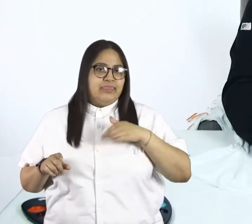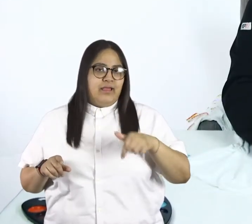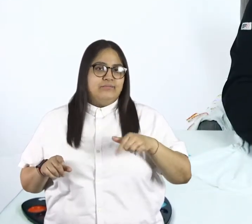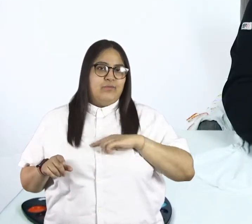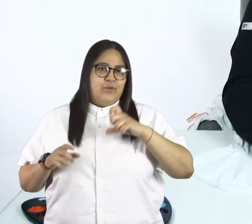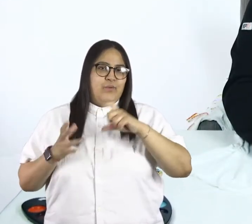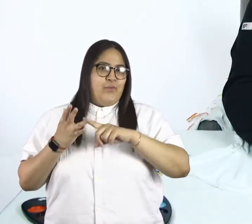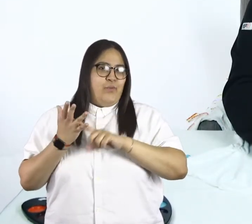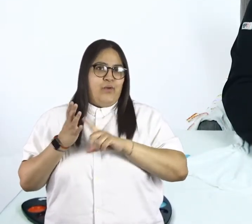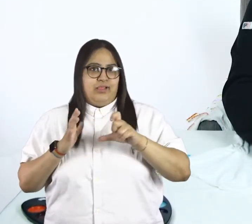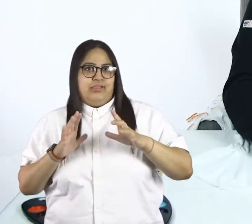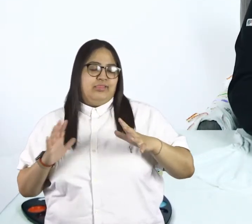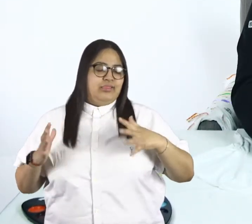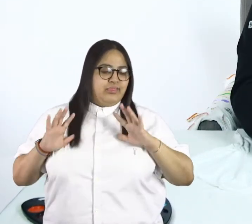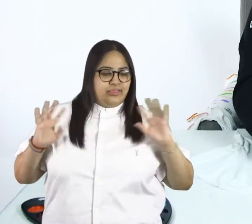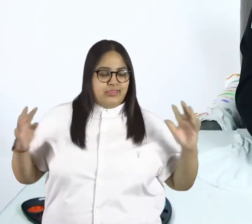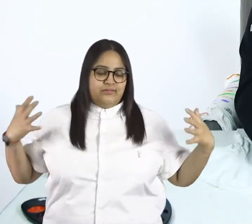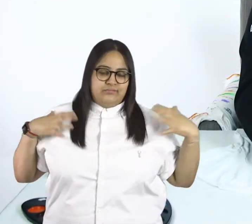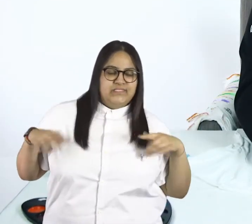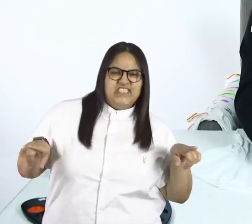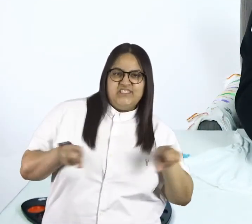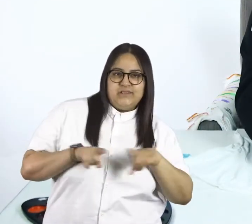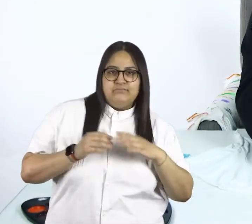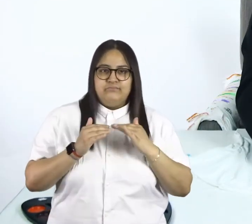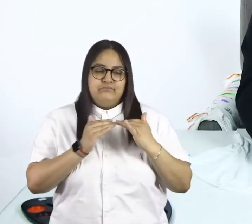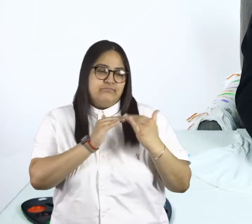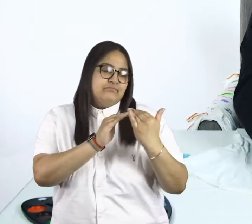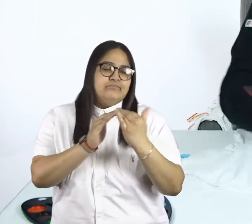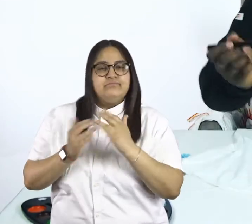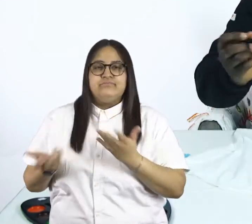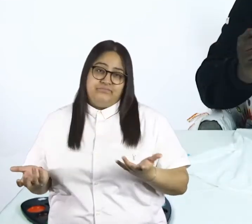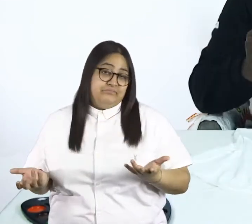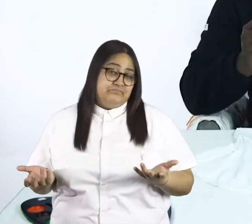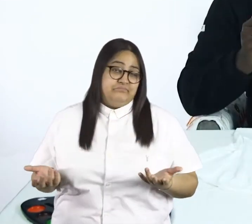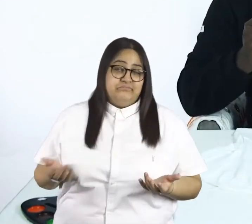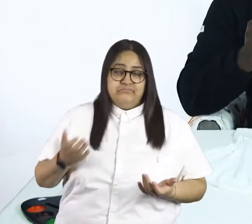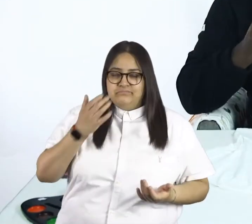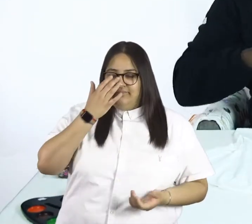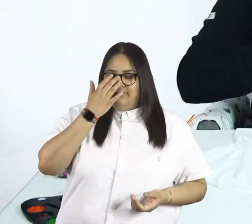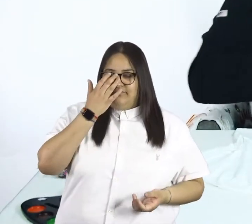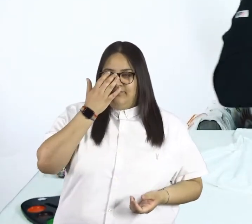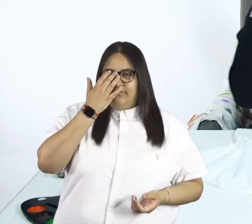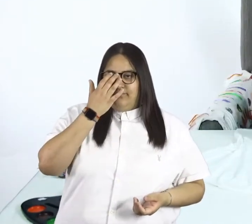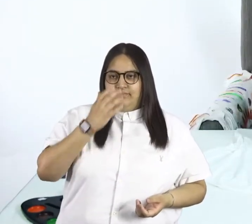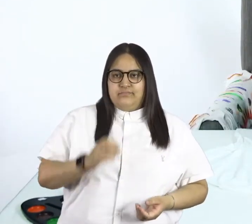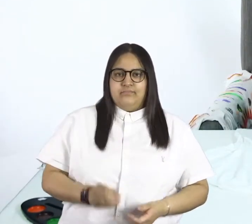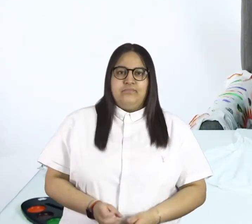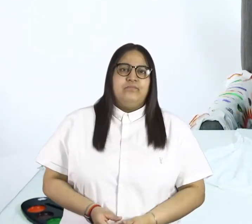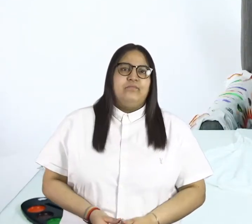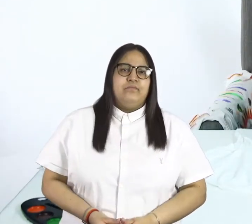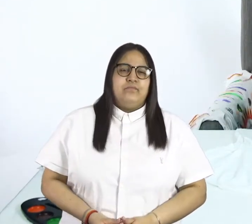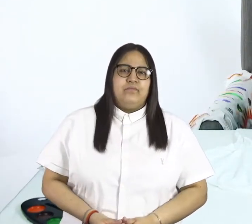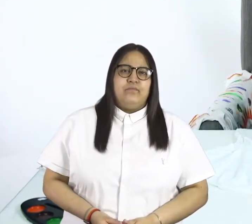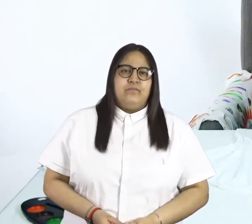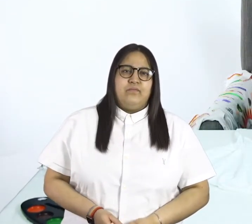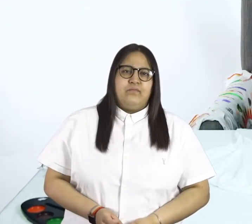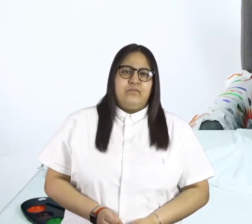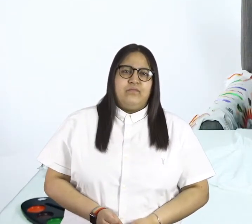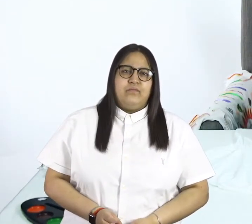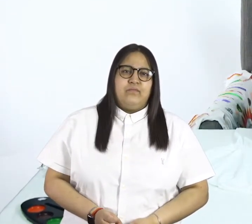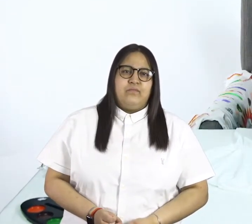pictures together. And I'm pretty sure you guys will like that as well. All right, so I've shaded it to the best of my